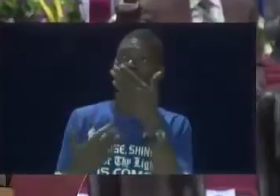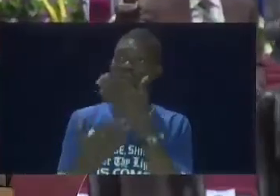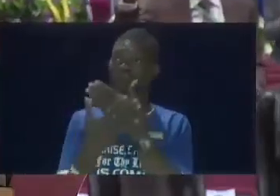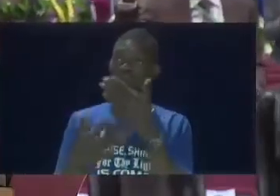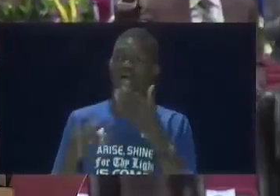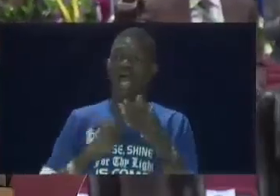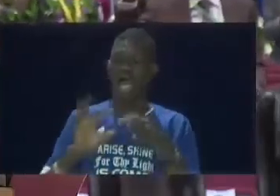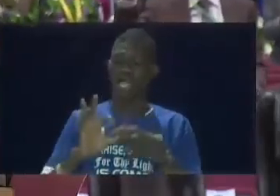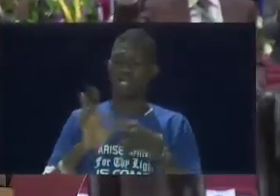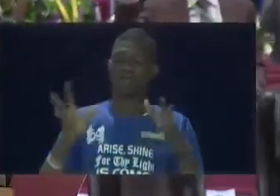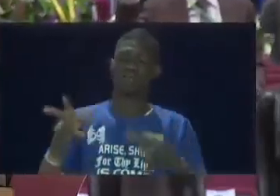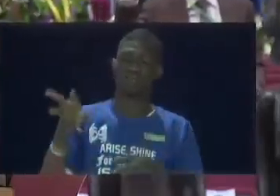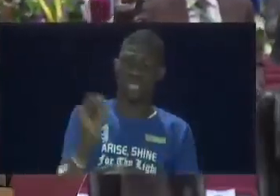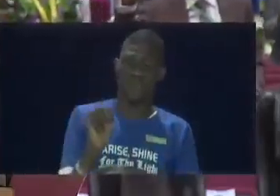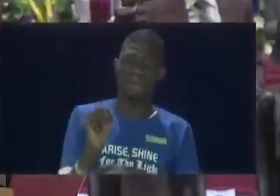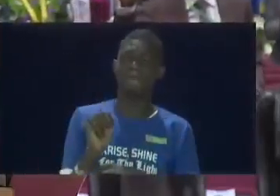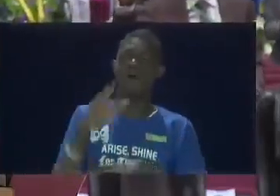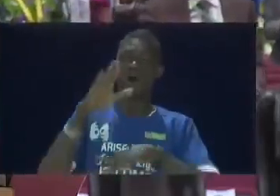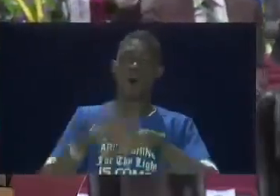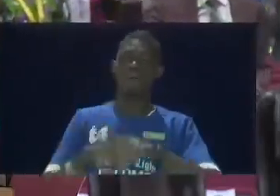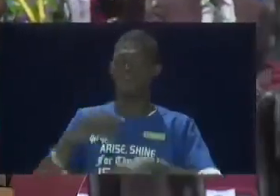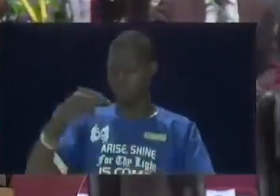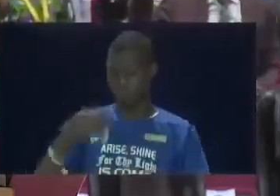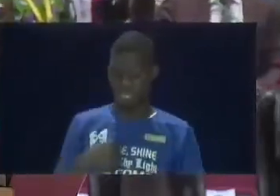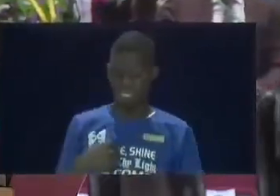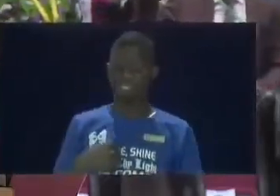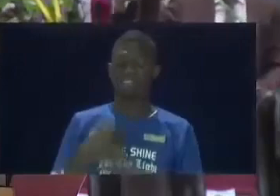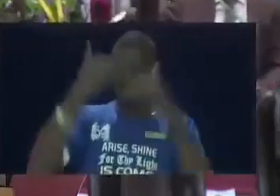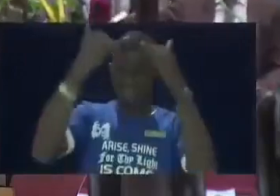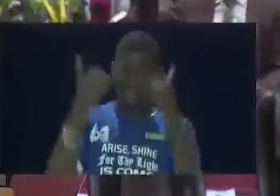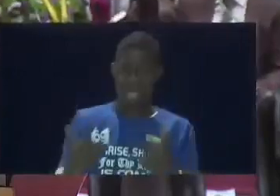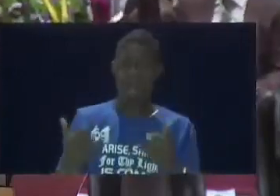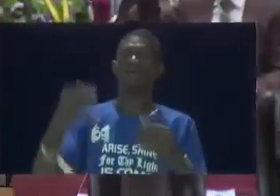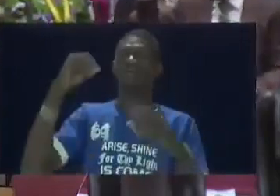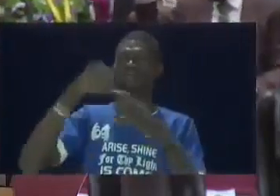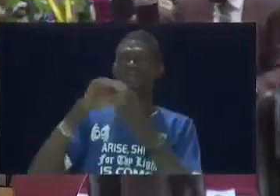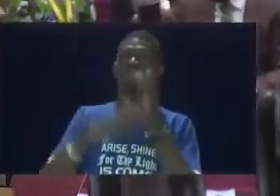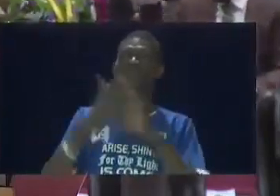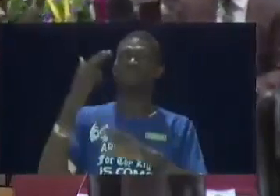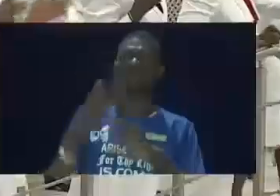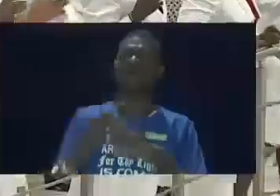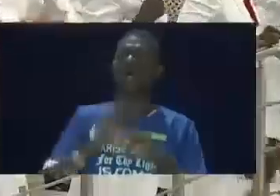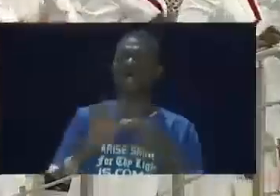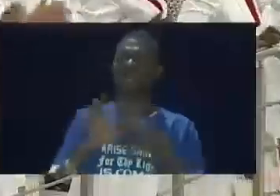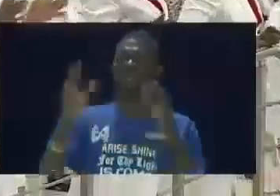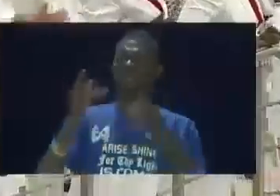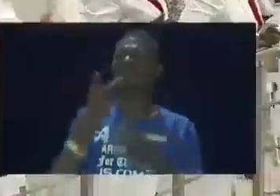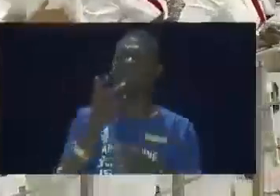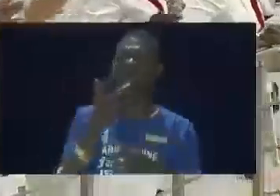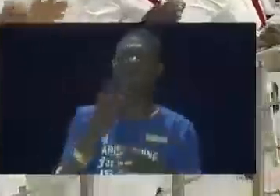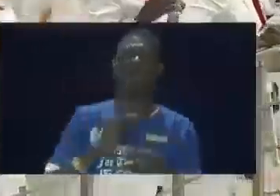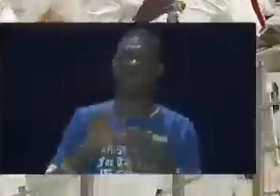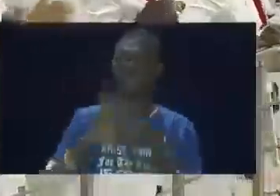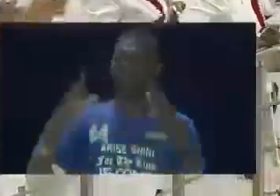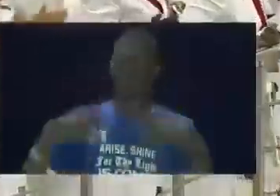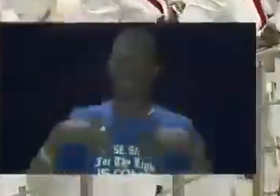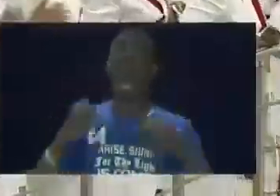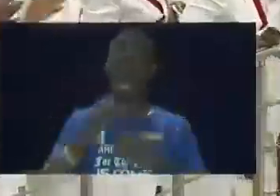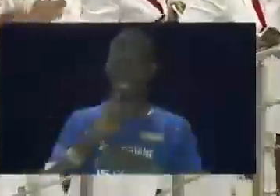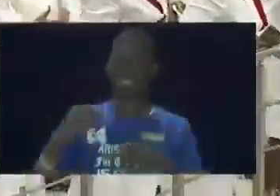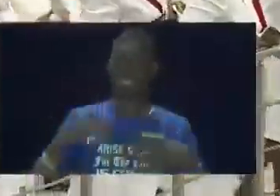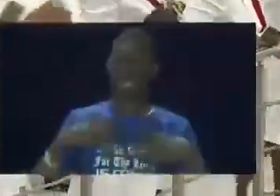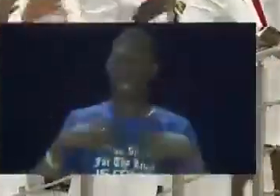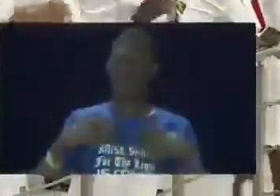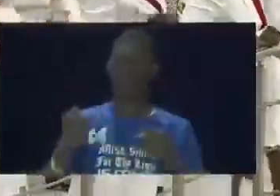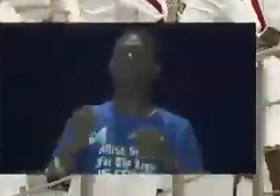I lose them upon me now. I lose favor, I lose healing, I